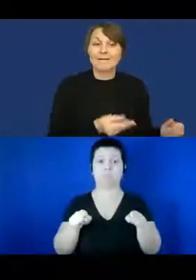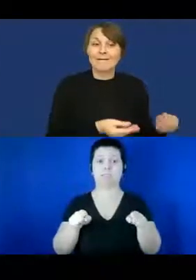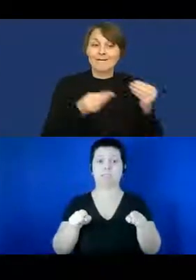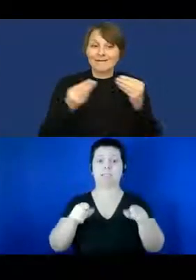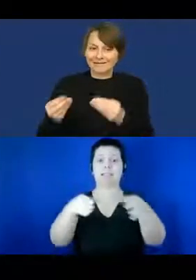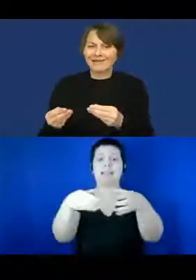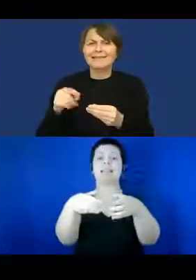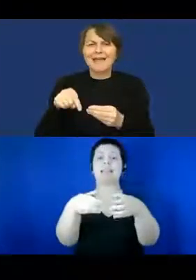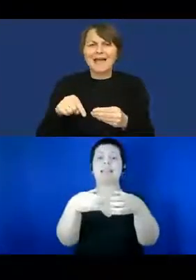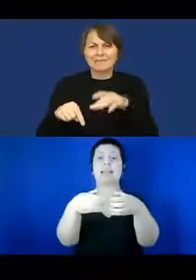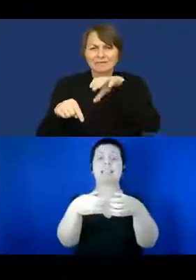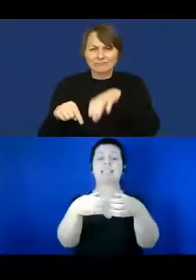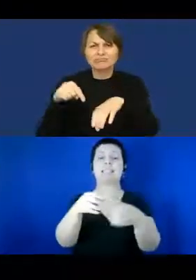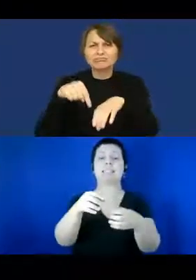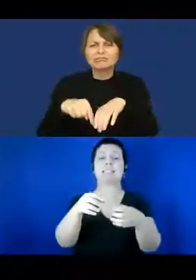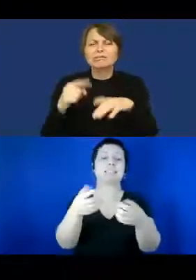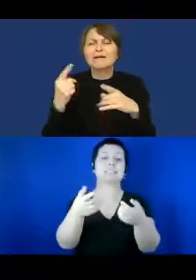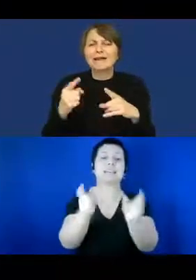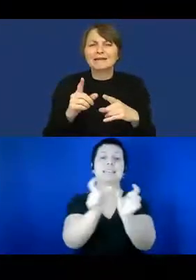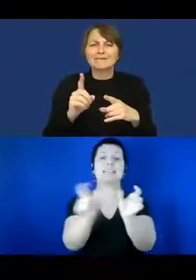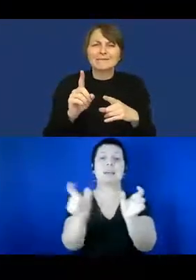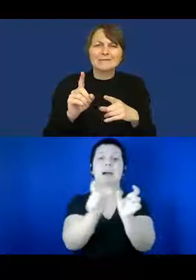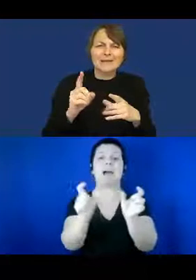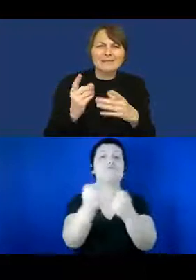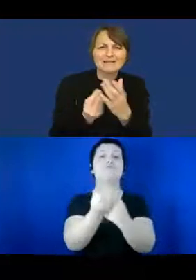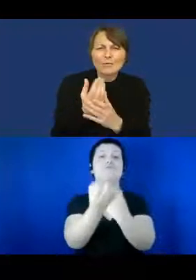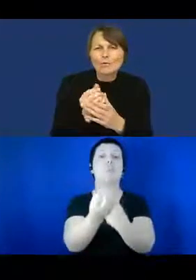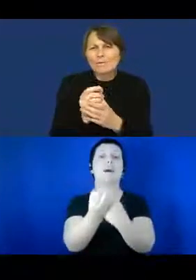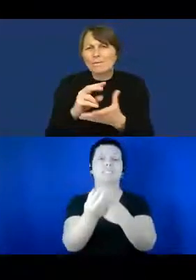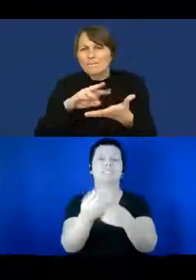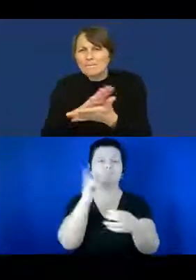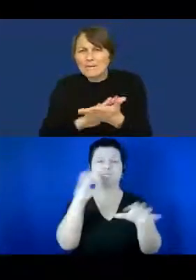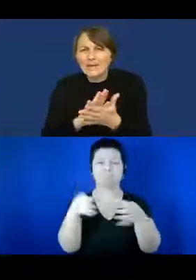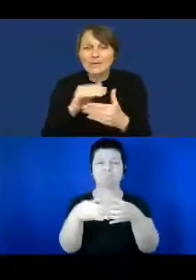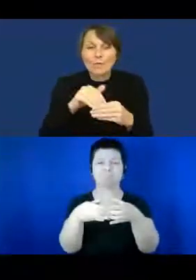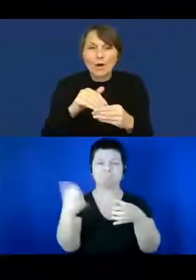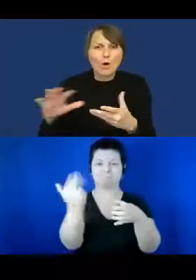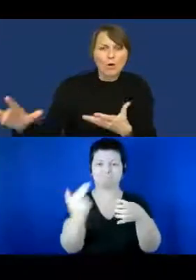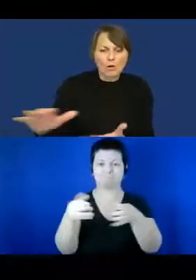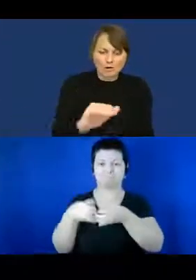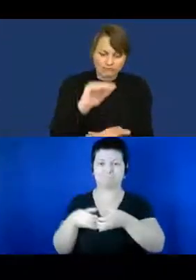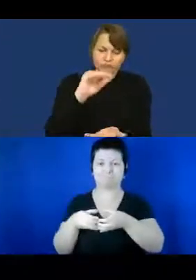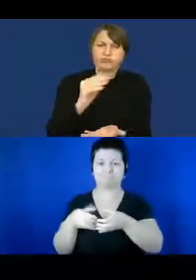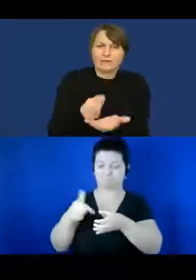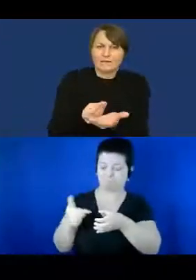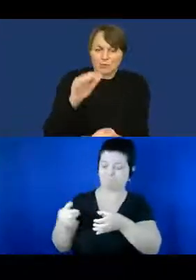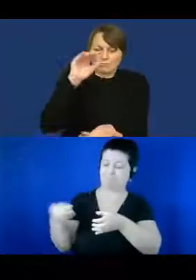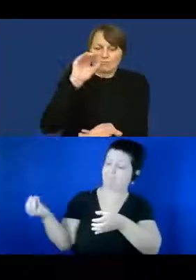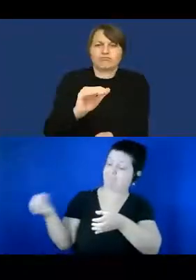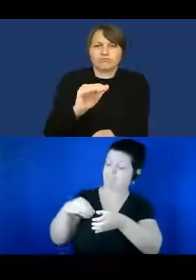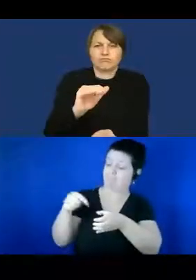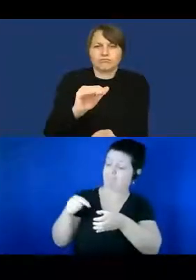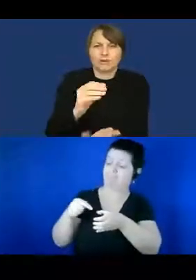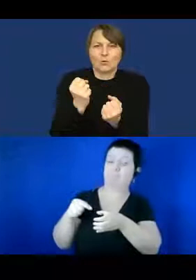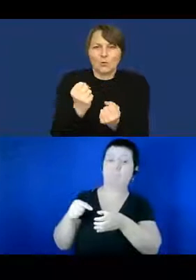base, which is basically where all the information that the system knows is held. And the